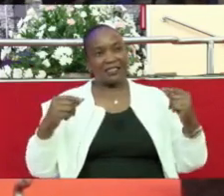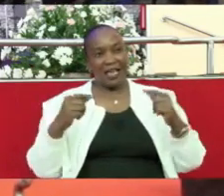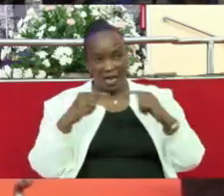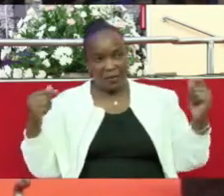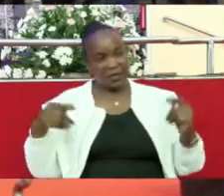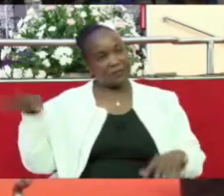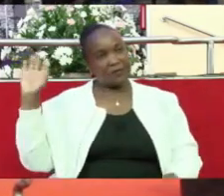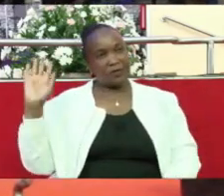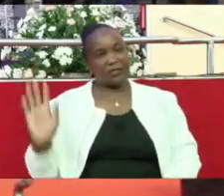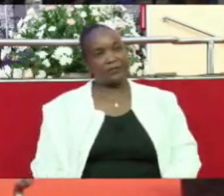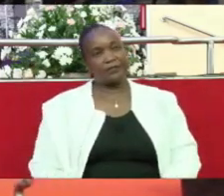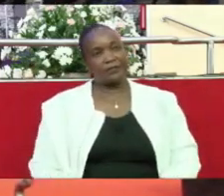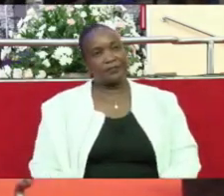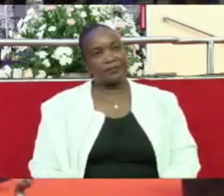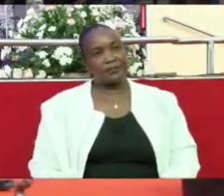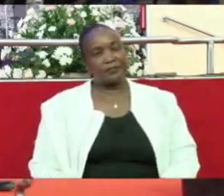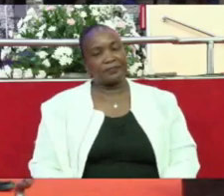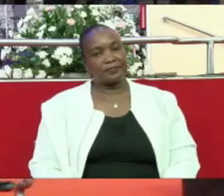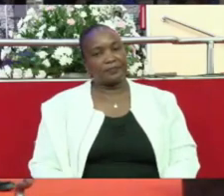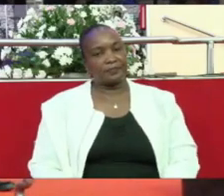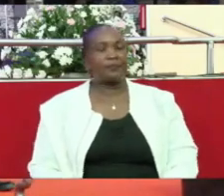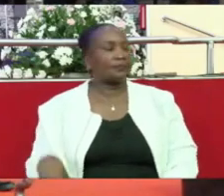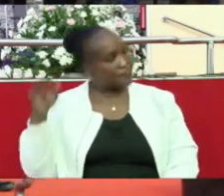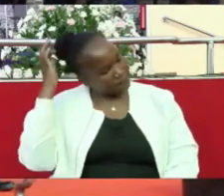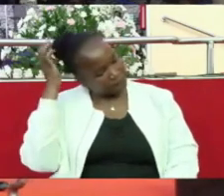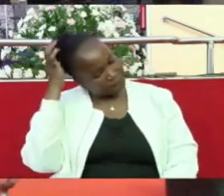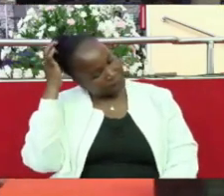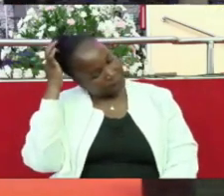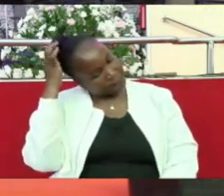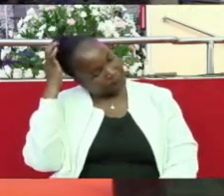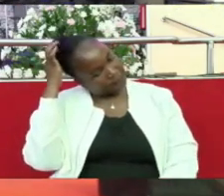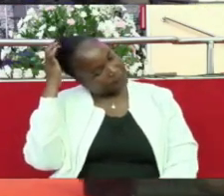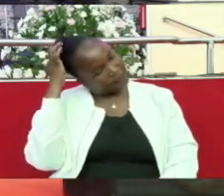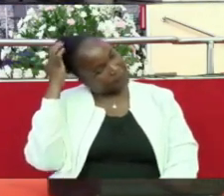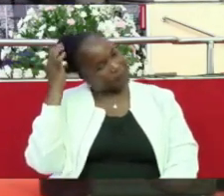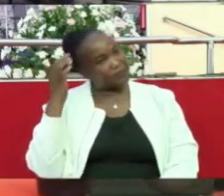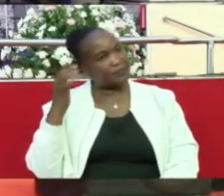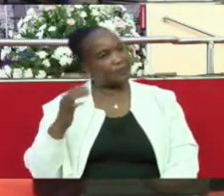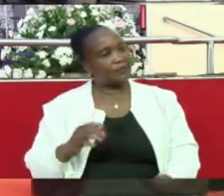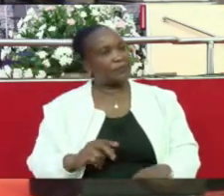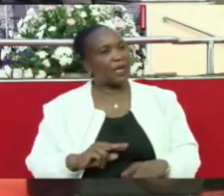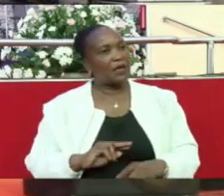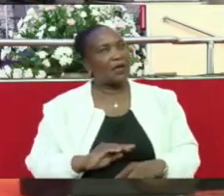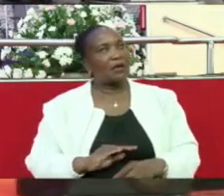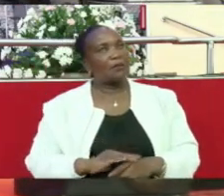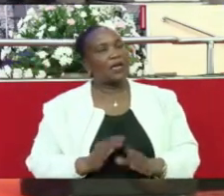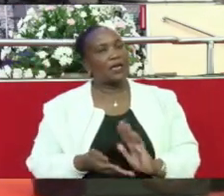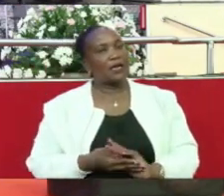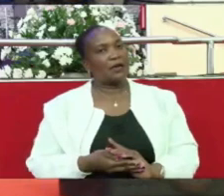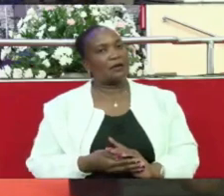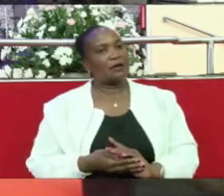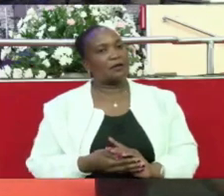thought to the obedience of Christ. Kuweza kutii Kristo. Which means that the many thoughts that are in you. Kumaanisha